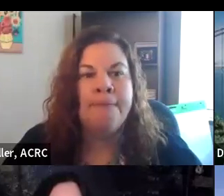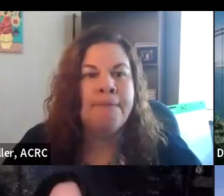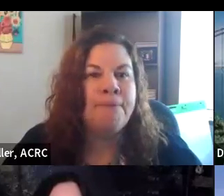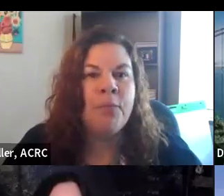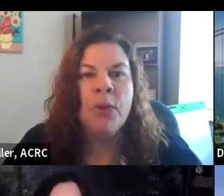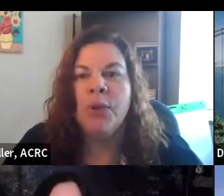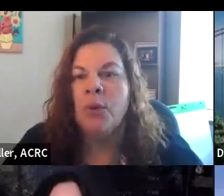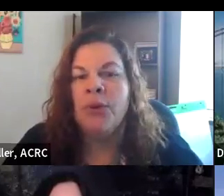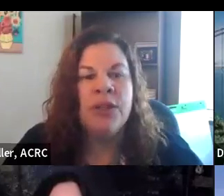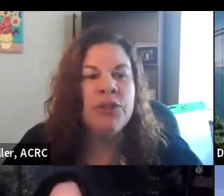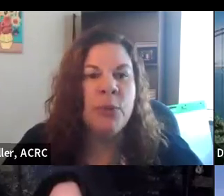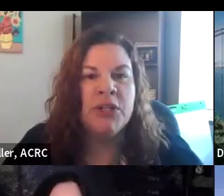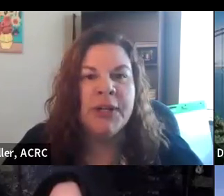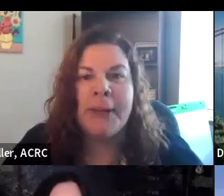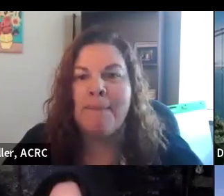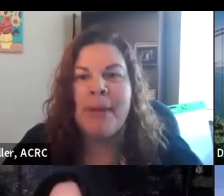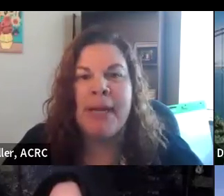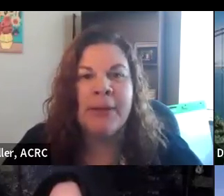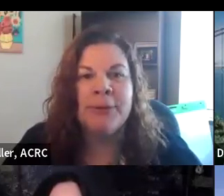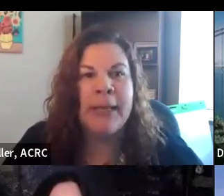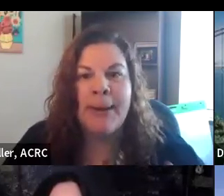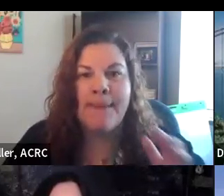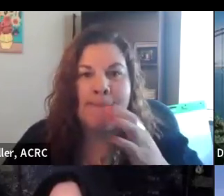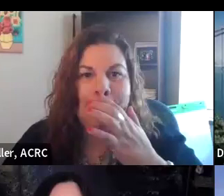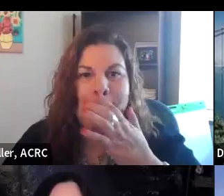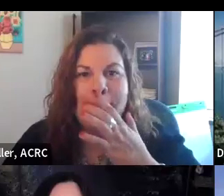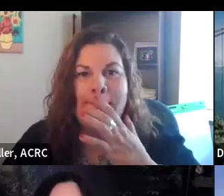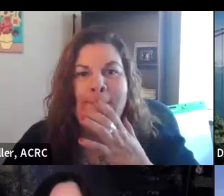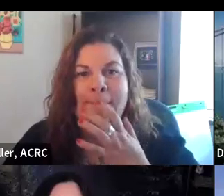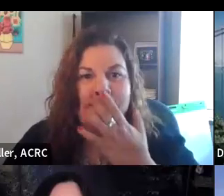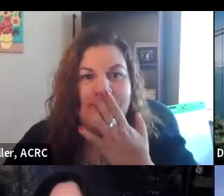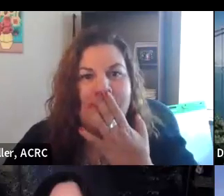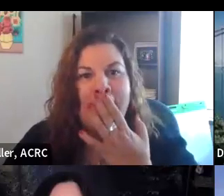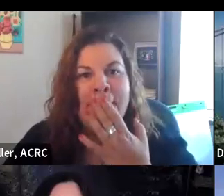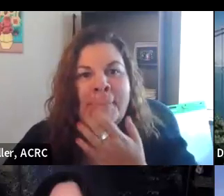right. Well, thank you so much, Eric. Anything else on that note?